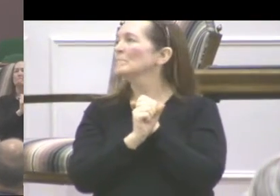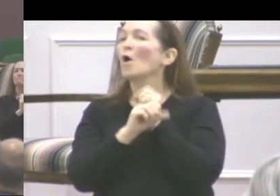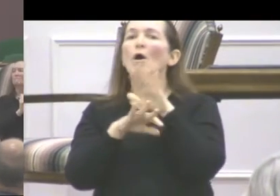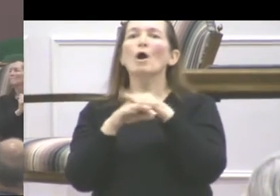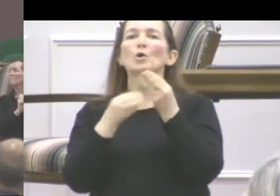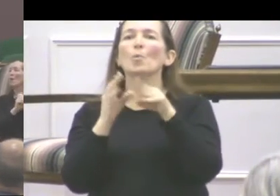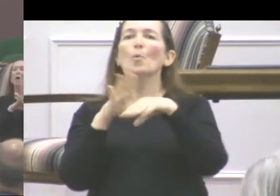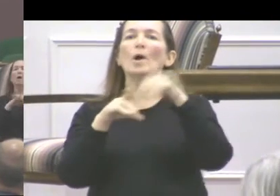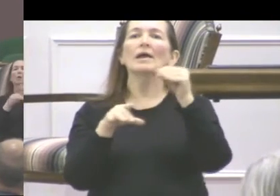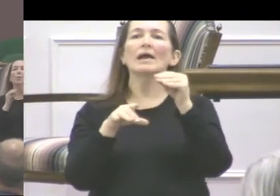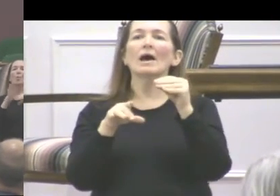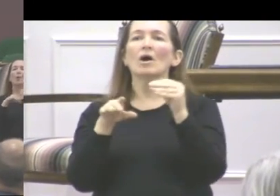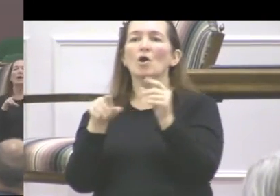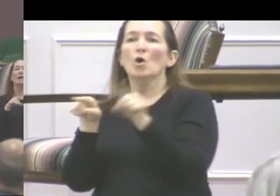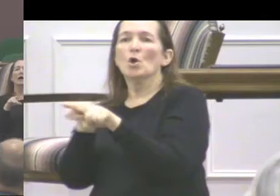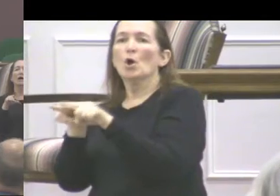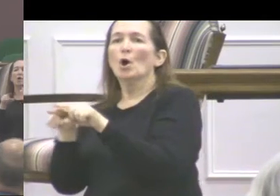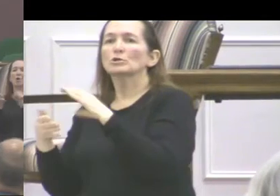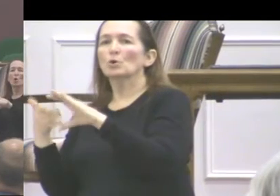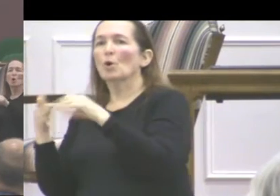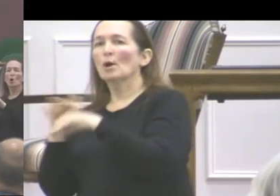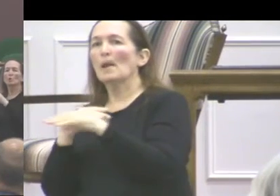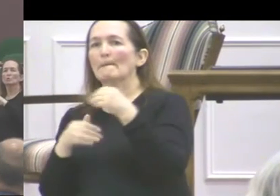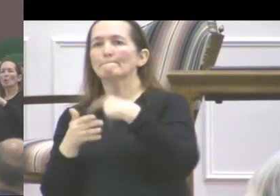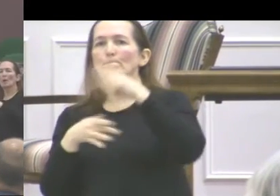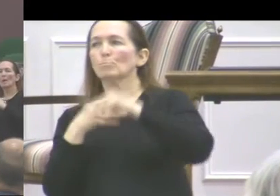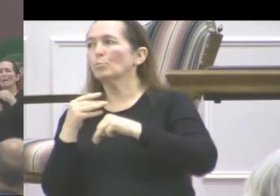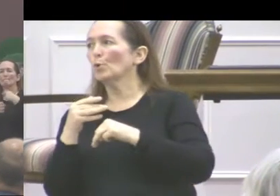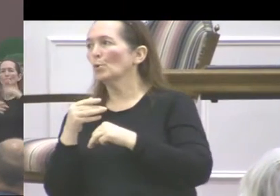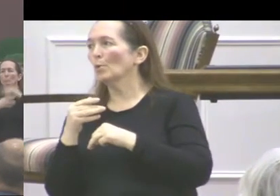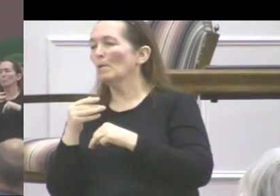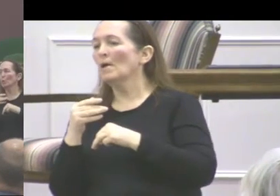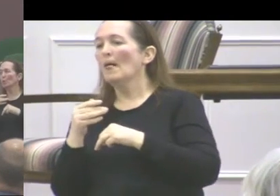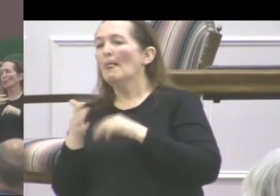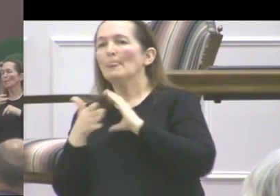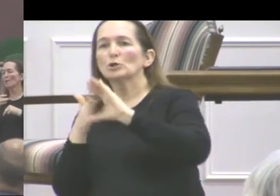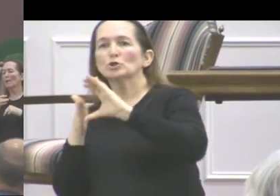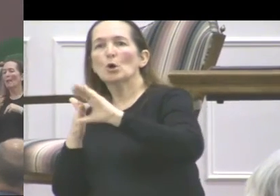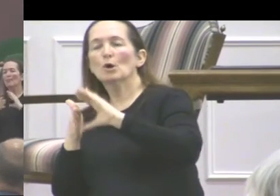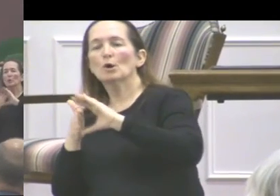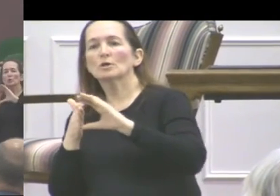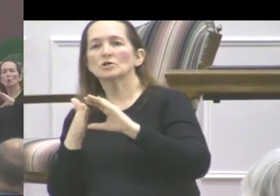On your way out, in addition to those cards in your bulletin, those cards are to invite community members to the Saturday.